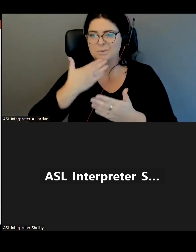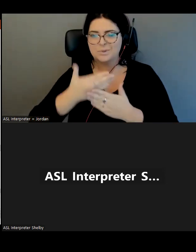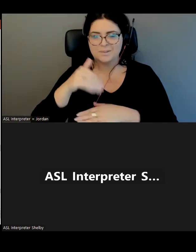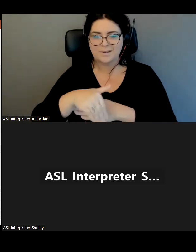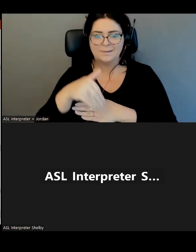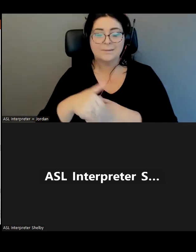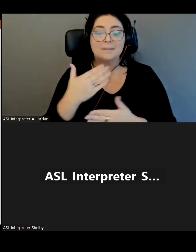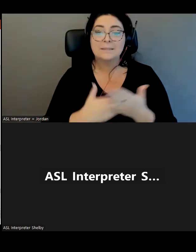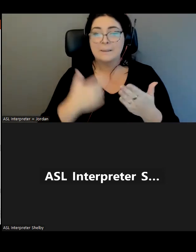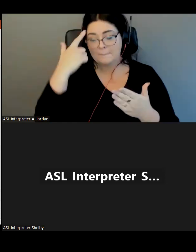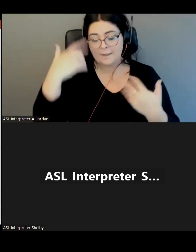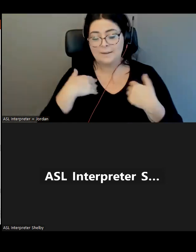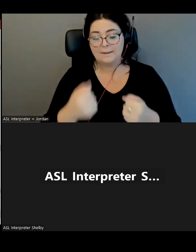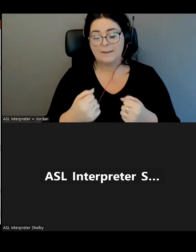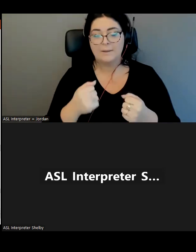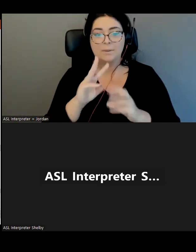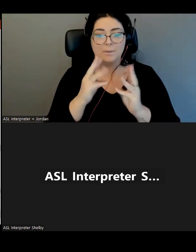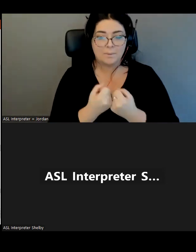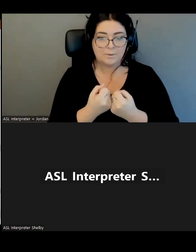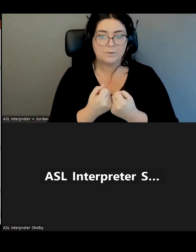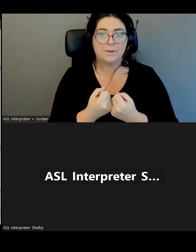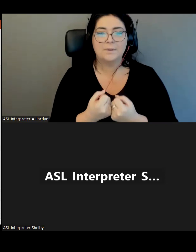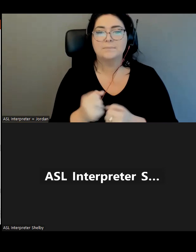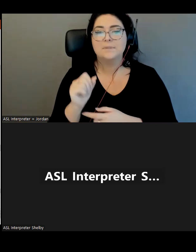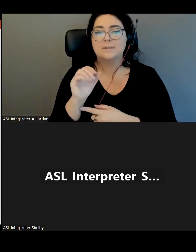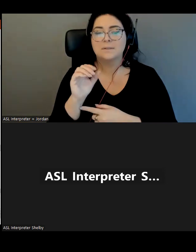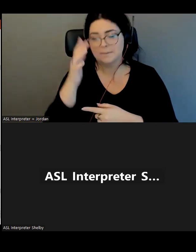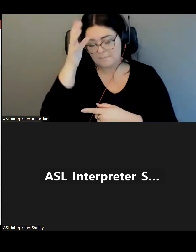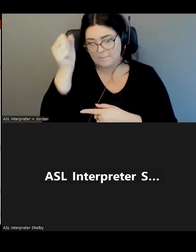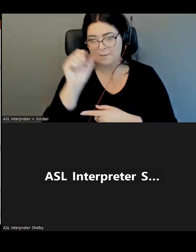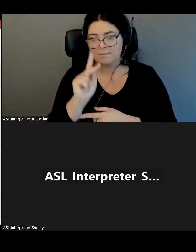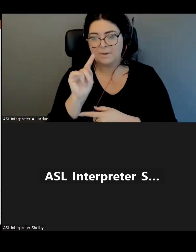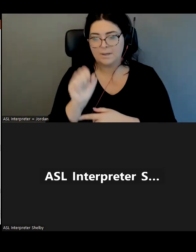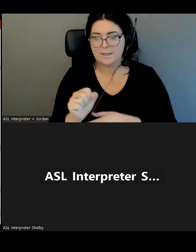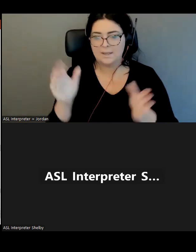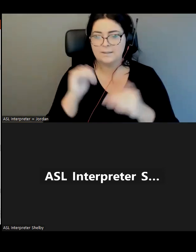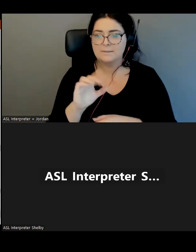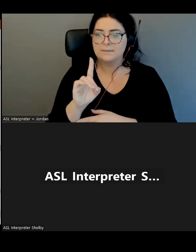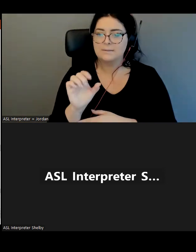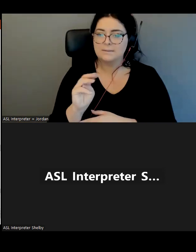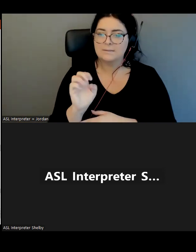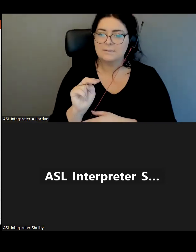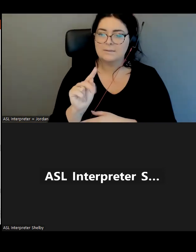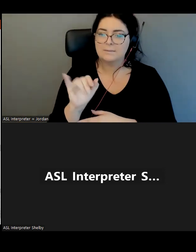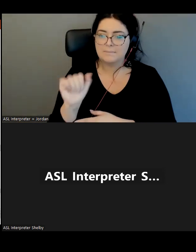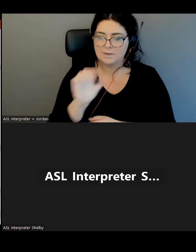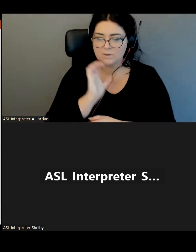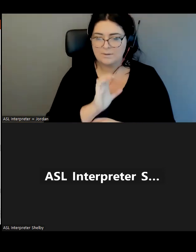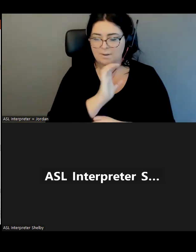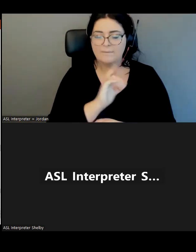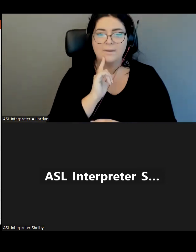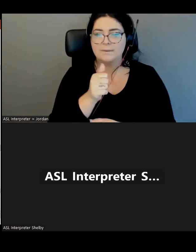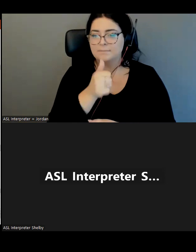mental health first aid kits, memory care kits for dementia care and dementia, cafe kind of activities and groups. We do some